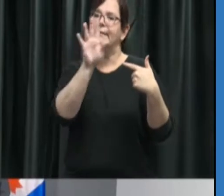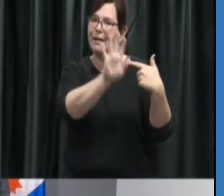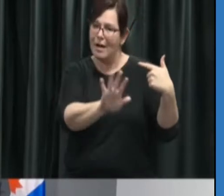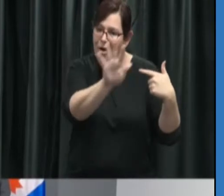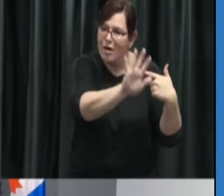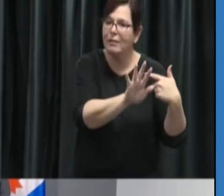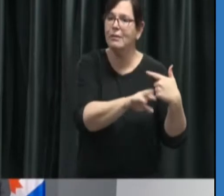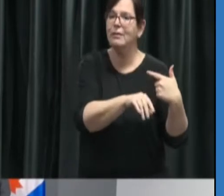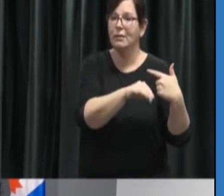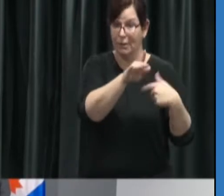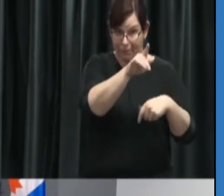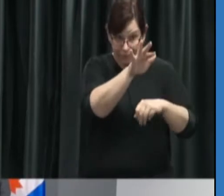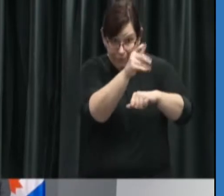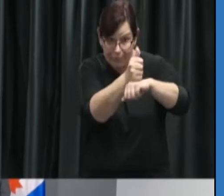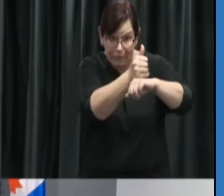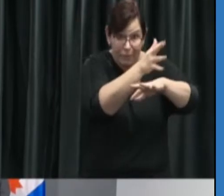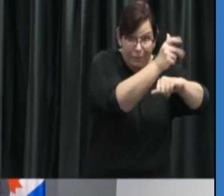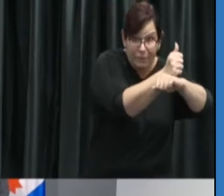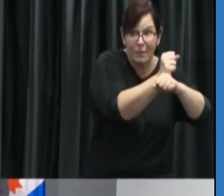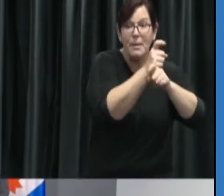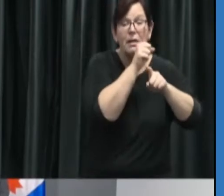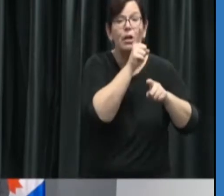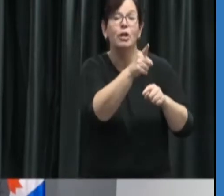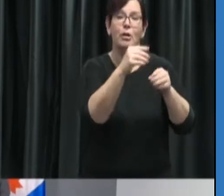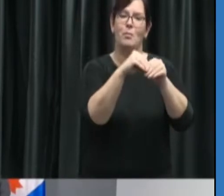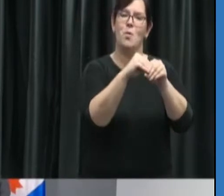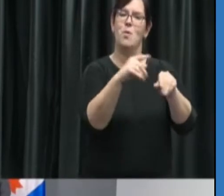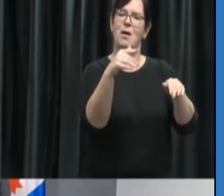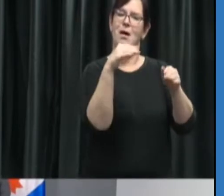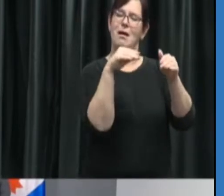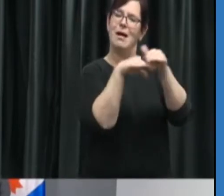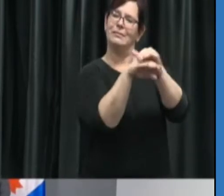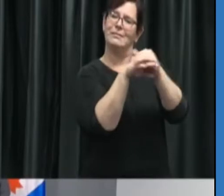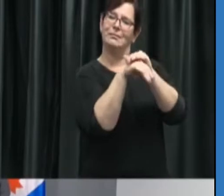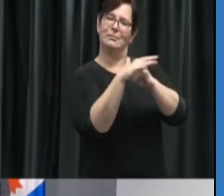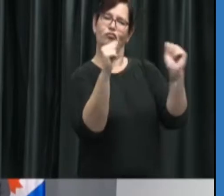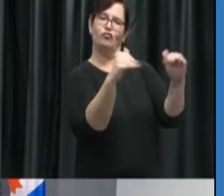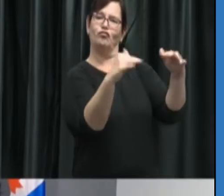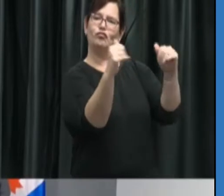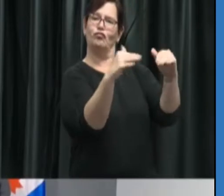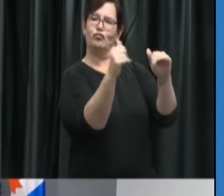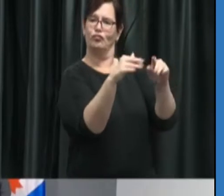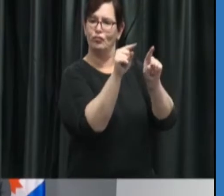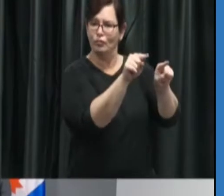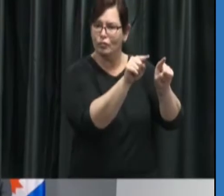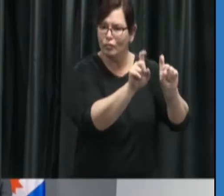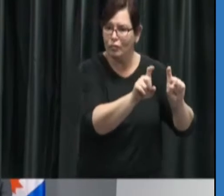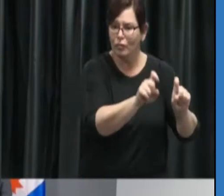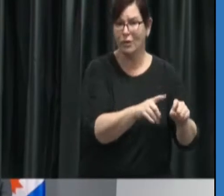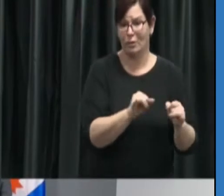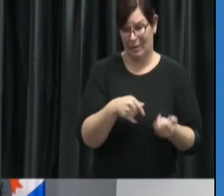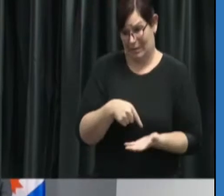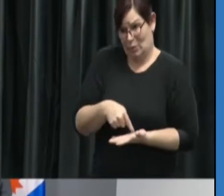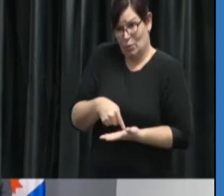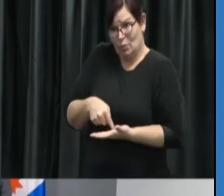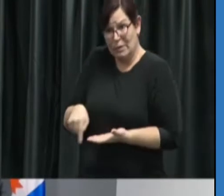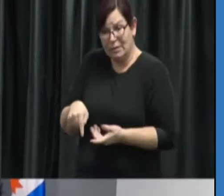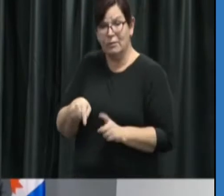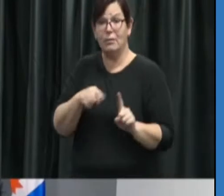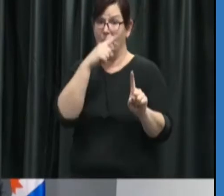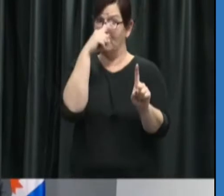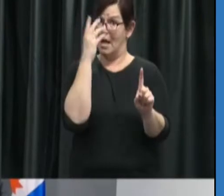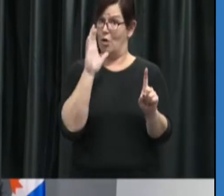positive difference in terms of accessibility to testing. This week, pop-up testing sites have been requested by the Black Creek Community Health